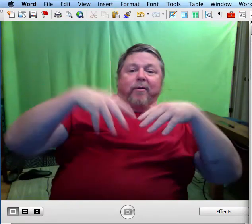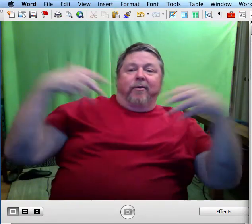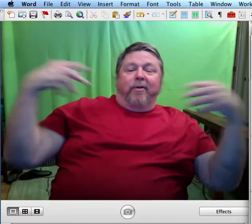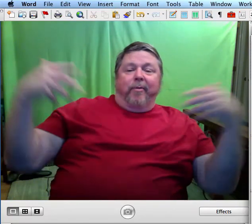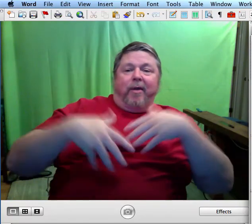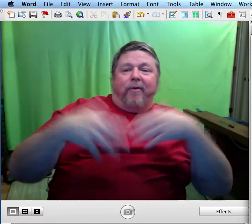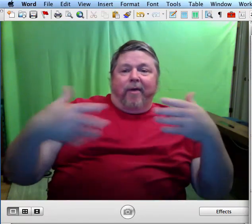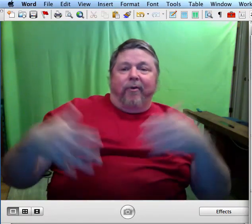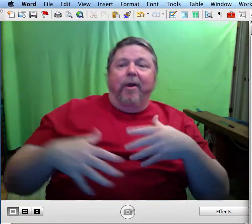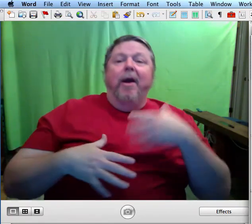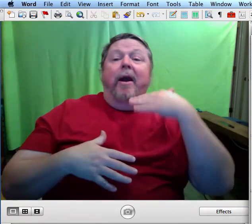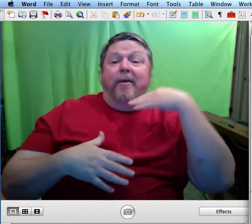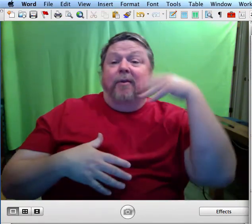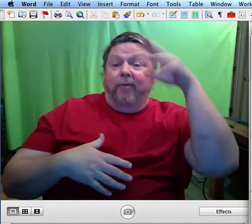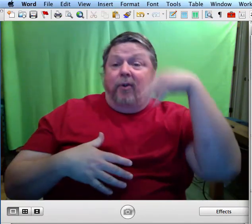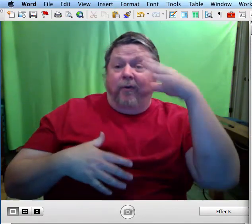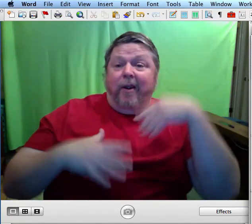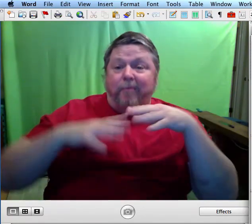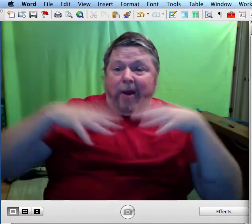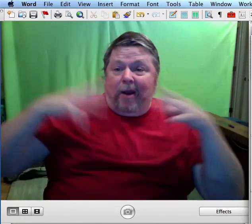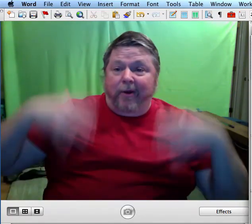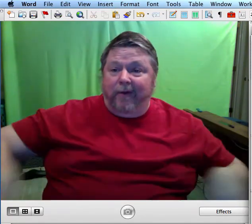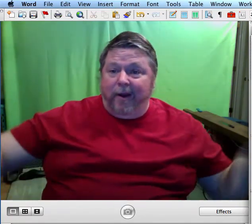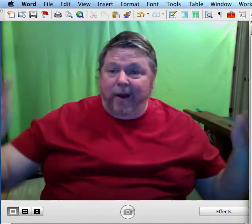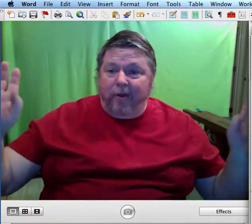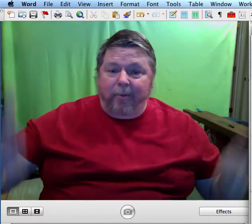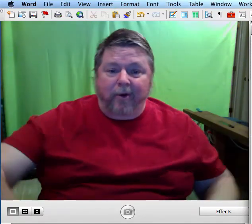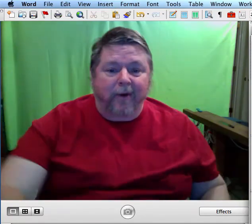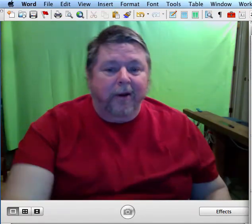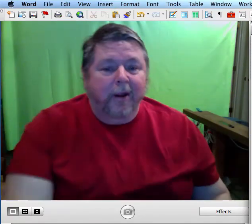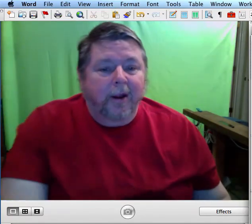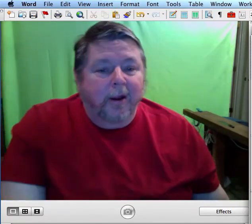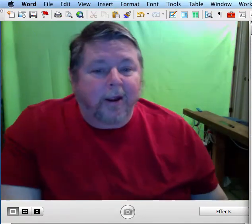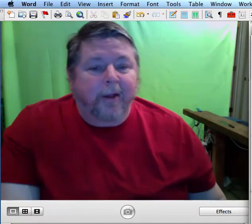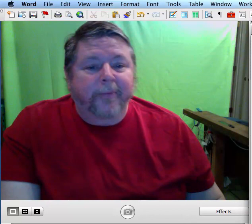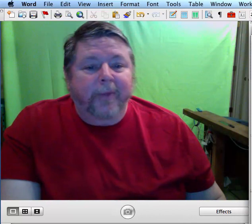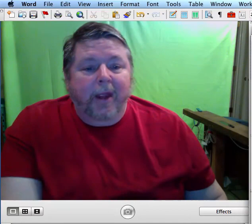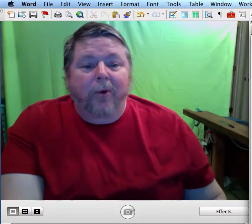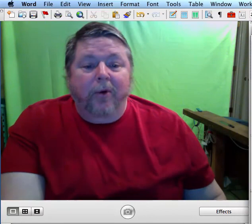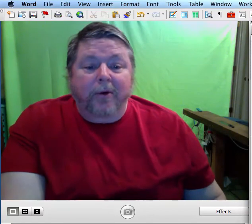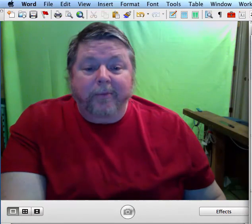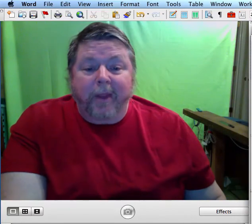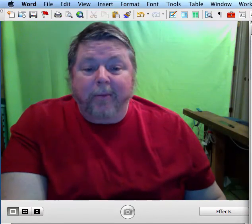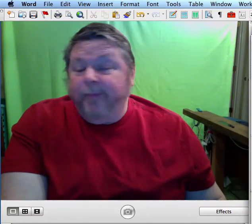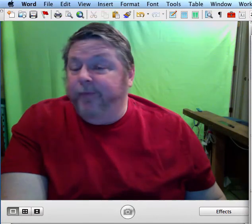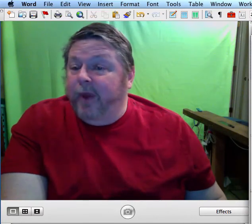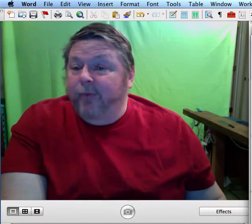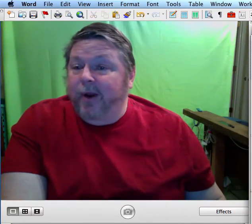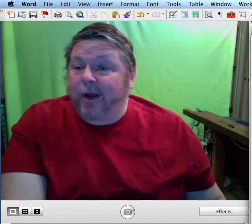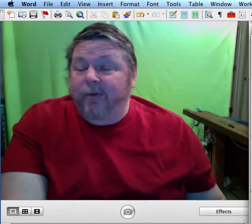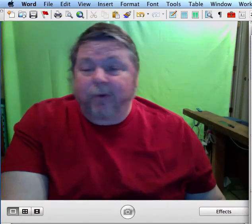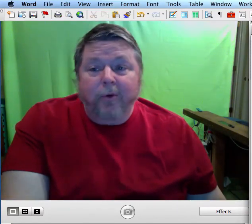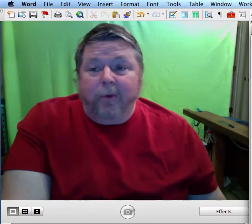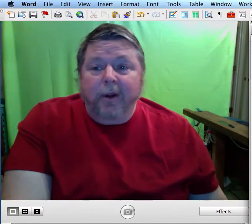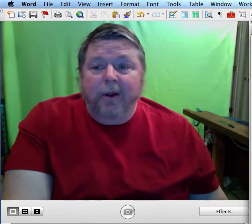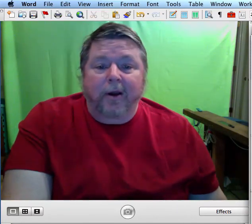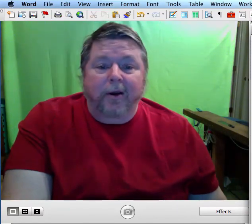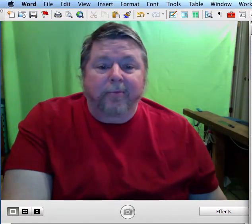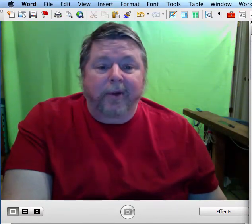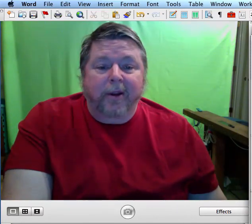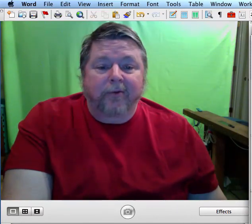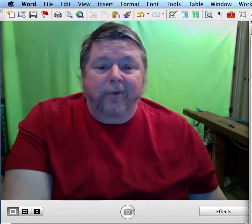if there's some kind of cover, I can still see your face, but I don't need to see any other parts. Right? Or maybe we leave the room